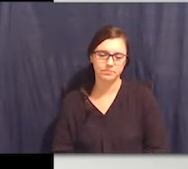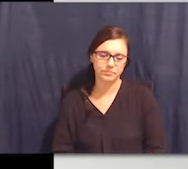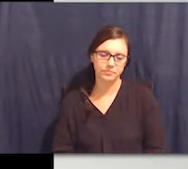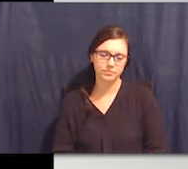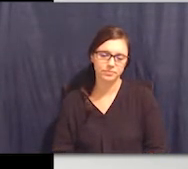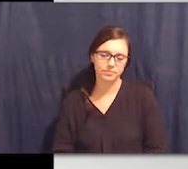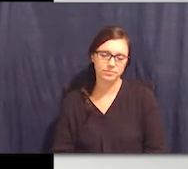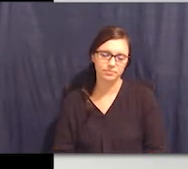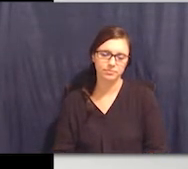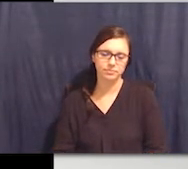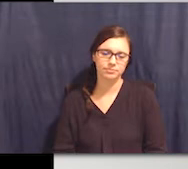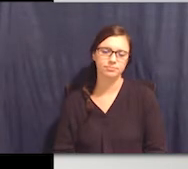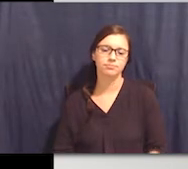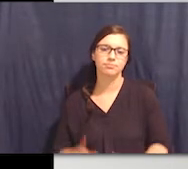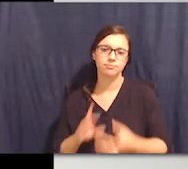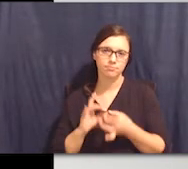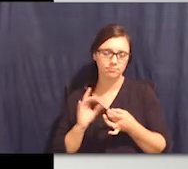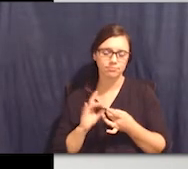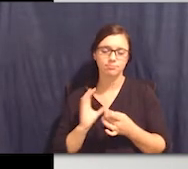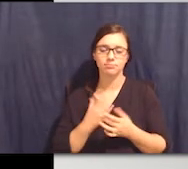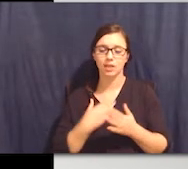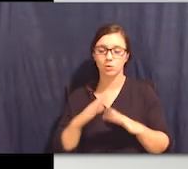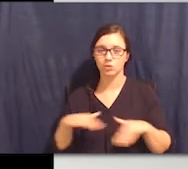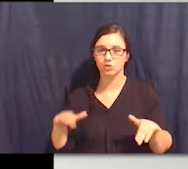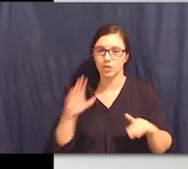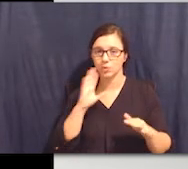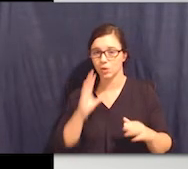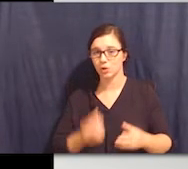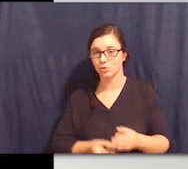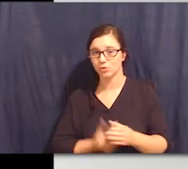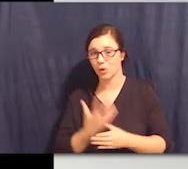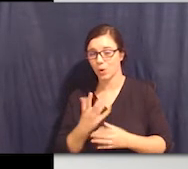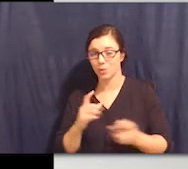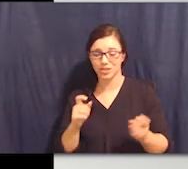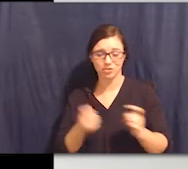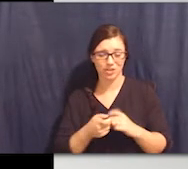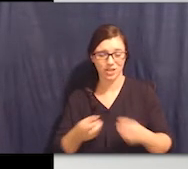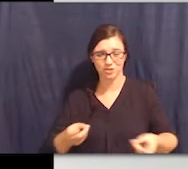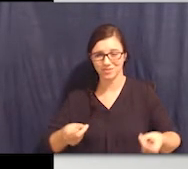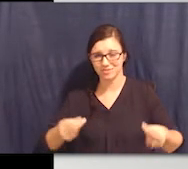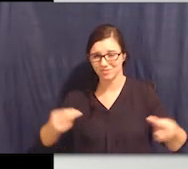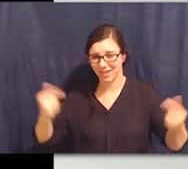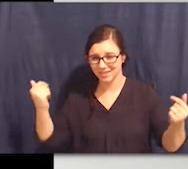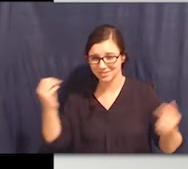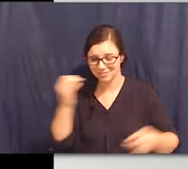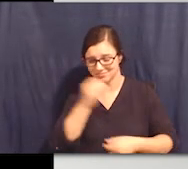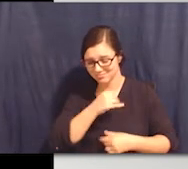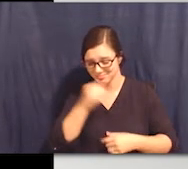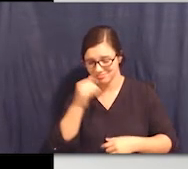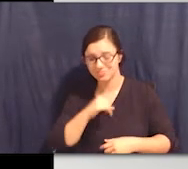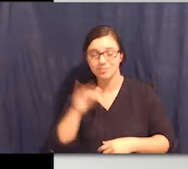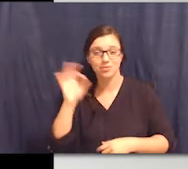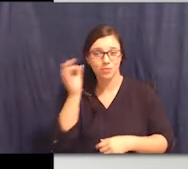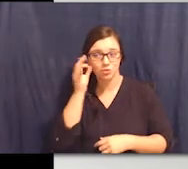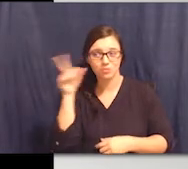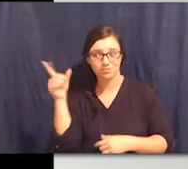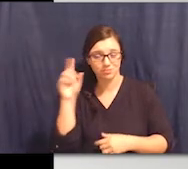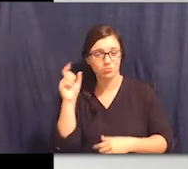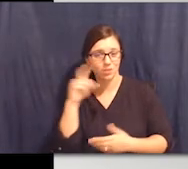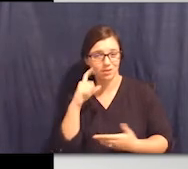Talks about how our children grow and change so fast, and the feds recognize